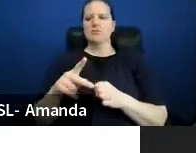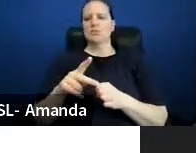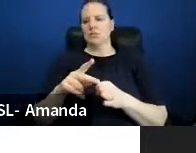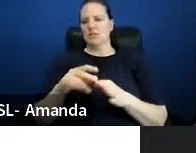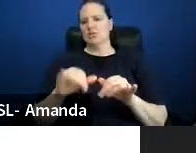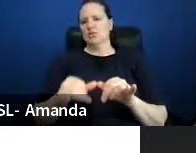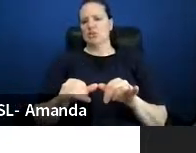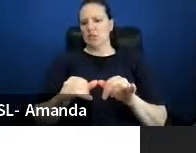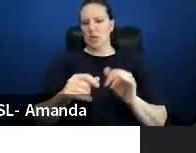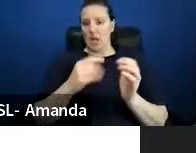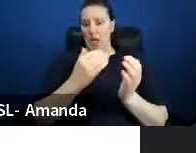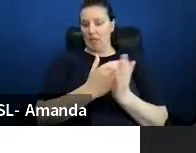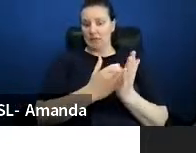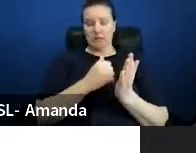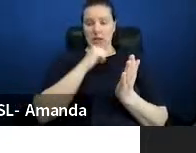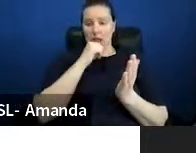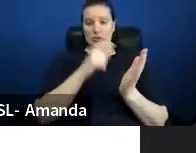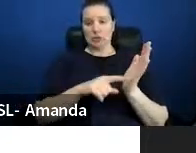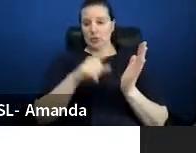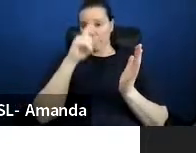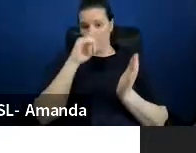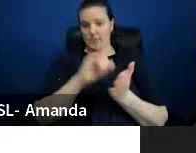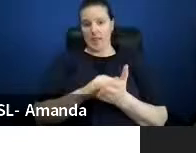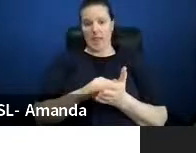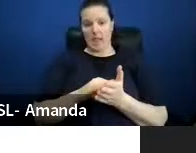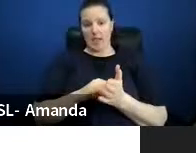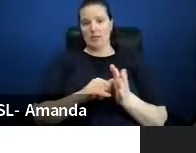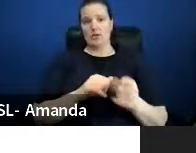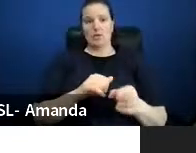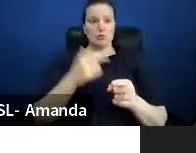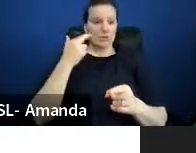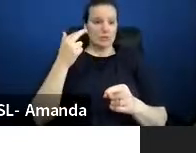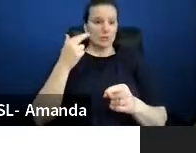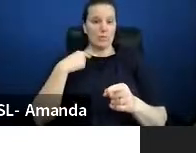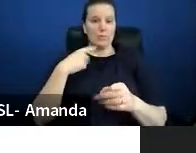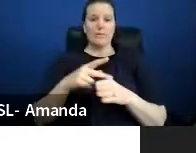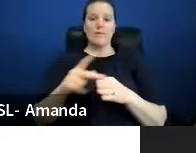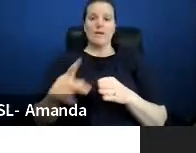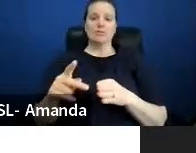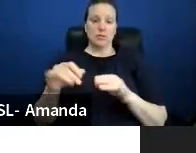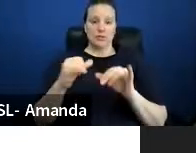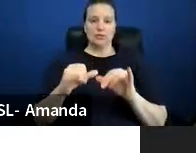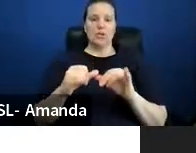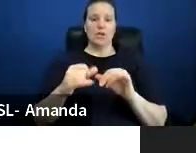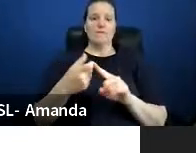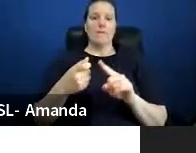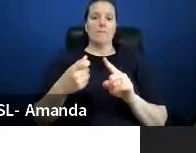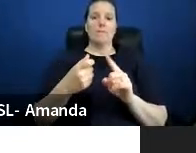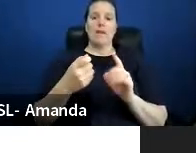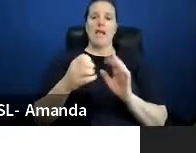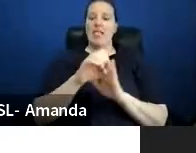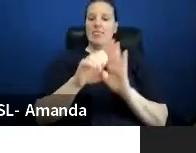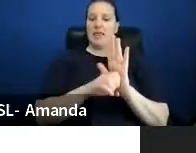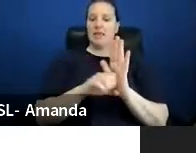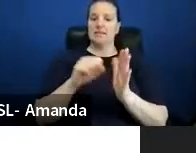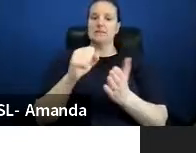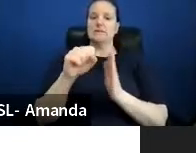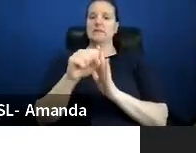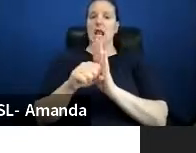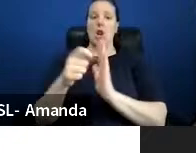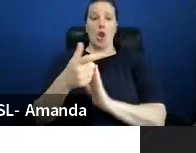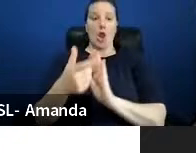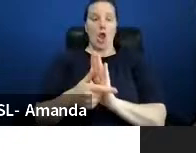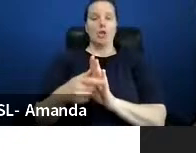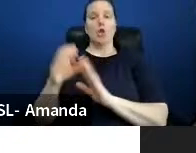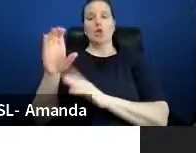did not check for reasonableness or a professional engineering staff as required by ethics and state law. Consultants,